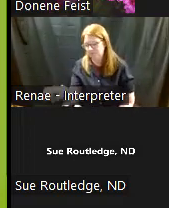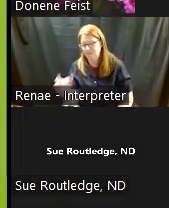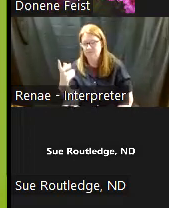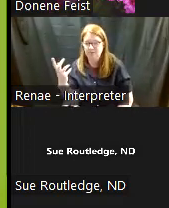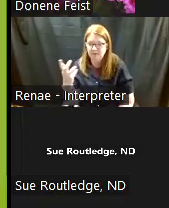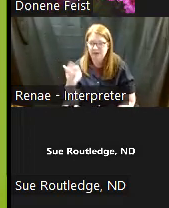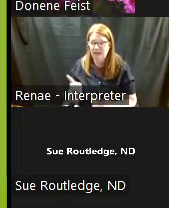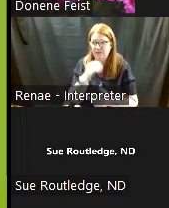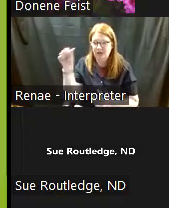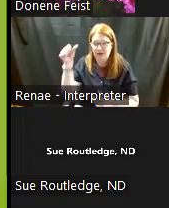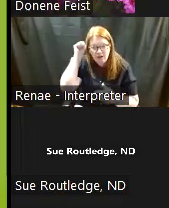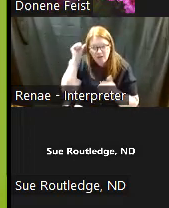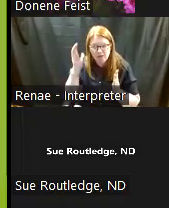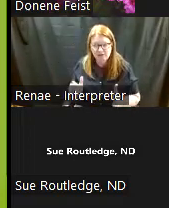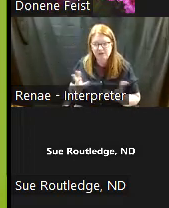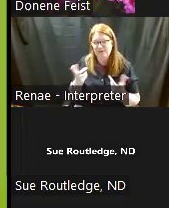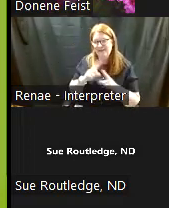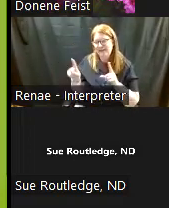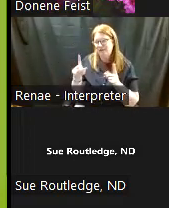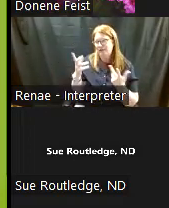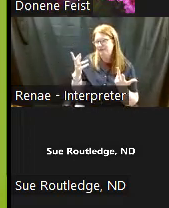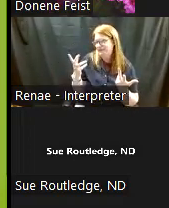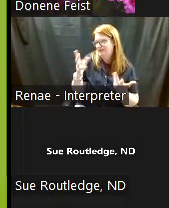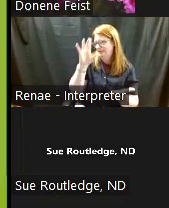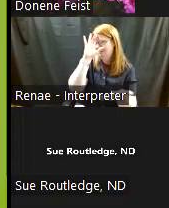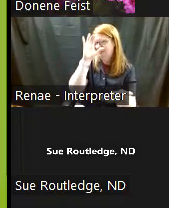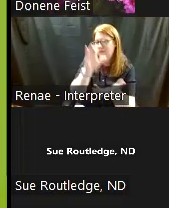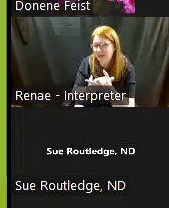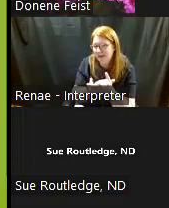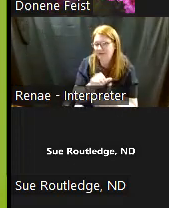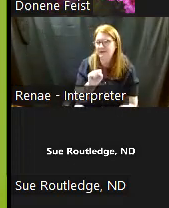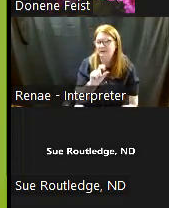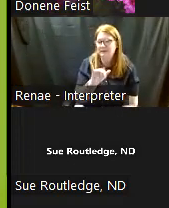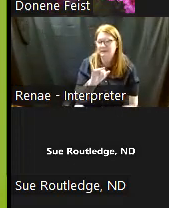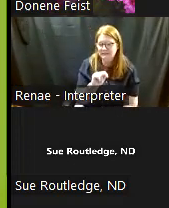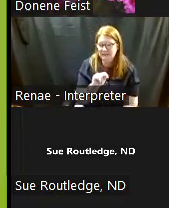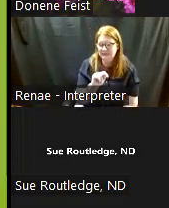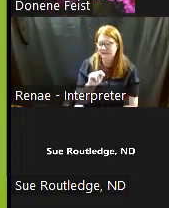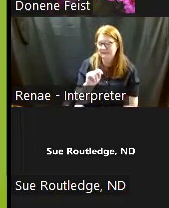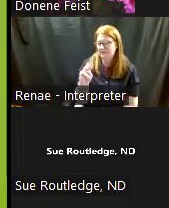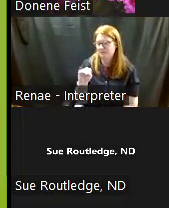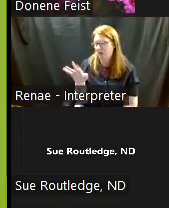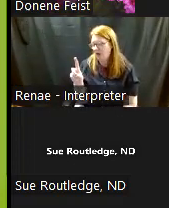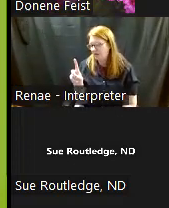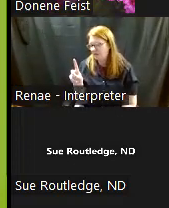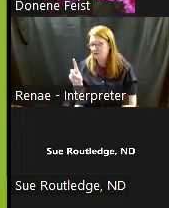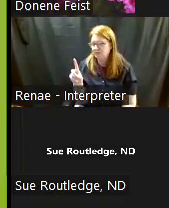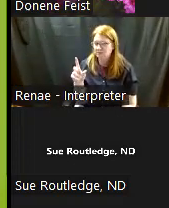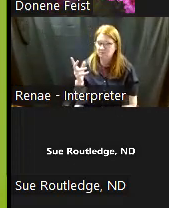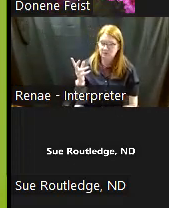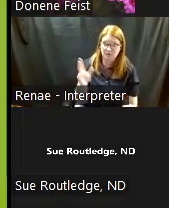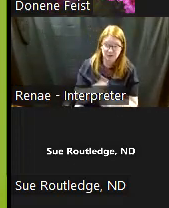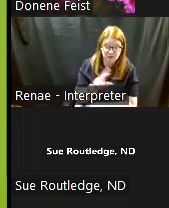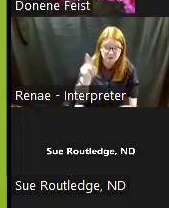every audiologist might have a slightly different philosophy on the real slight and mild loss, if we're fitting it or not. So I always, just want